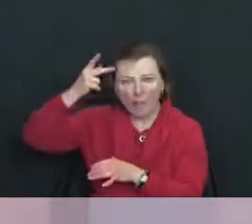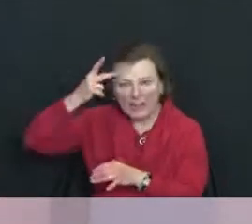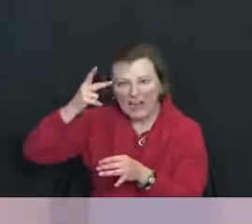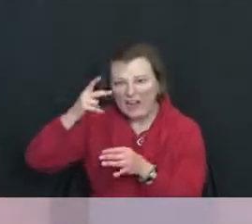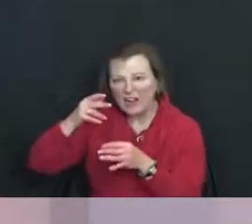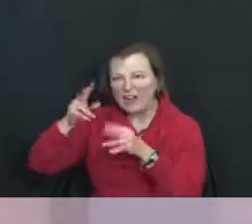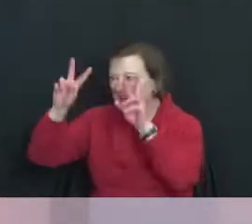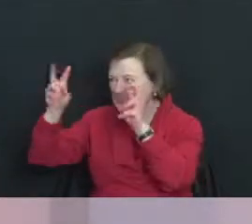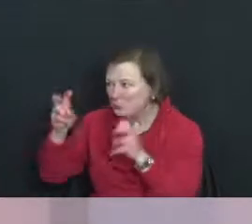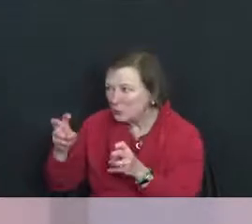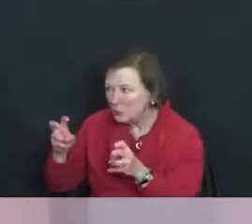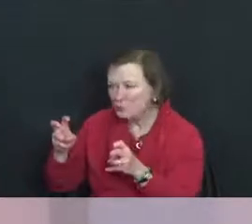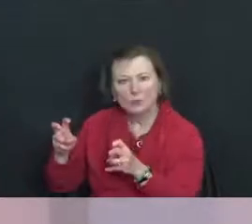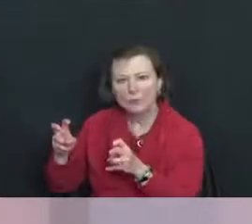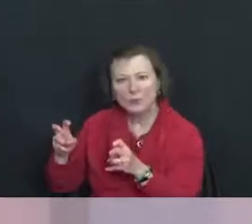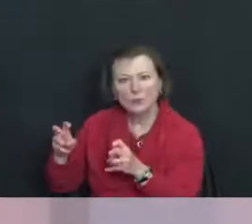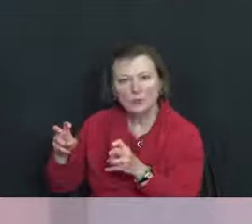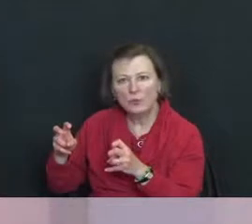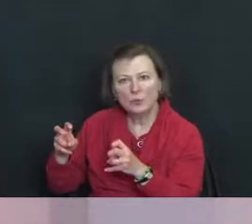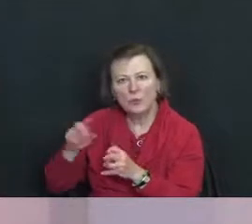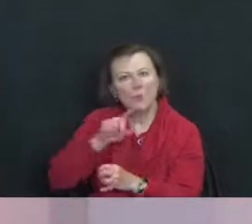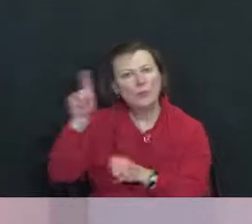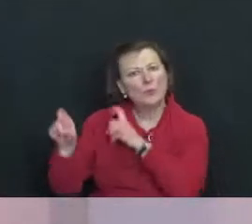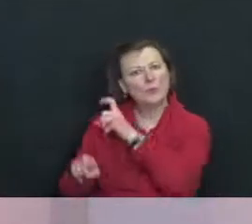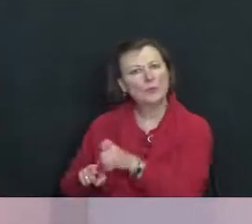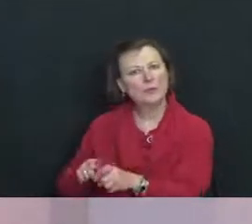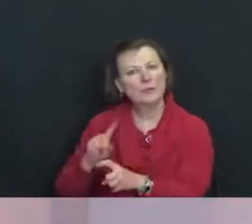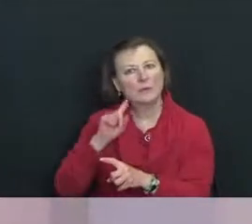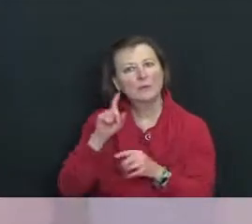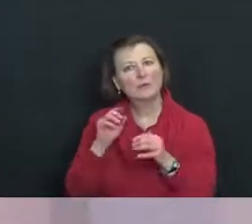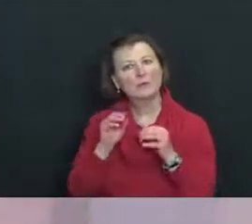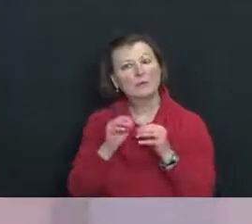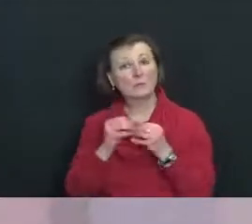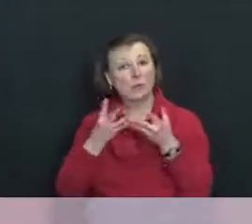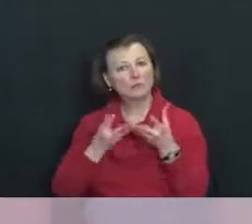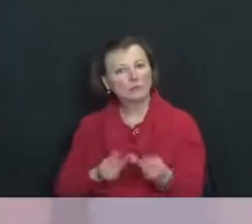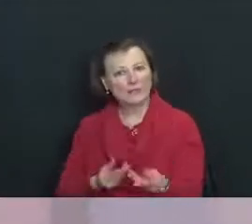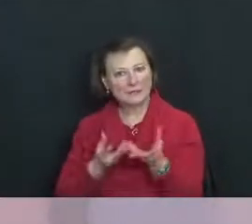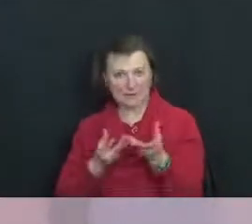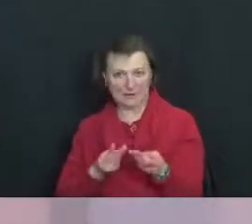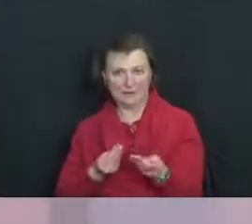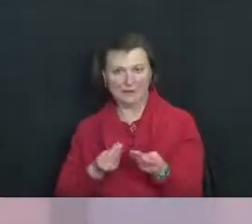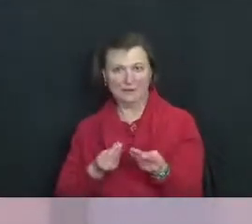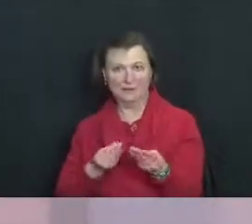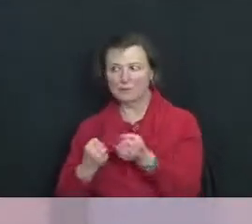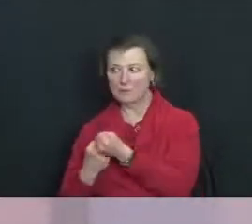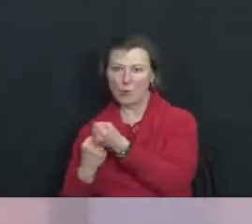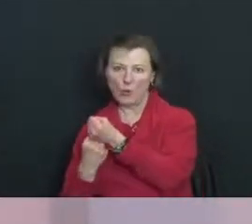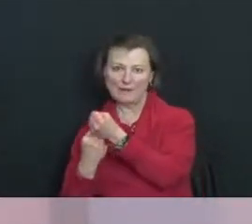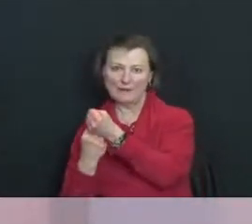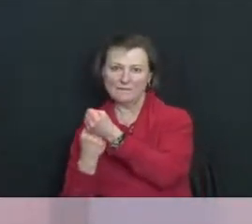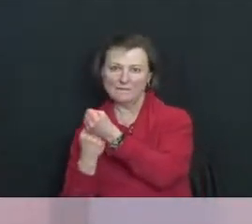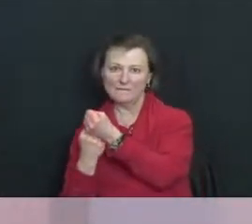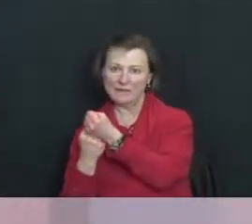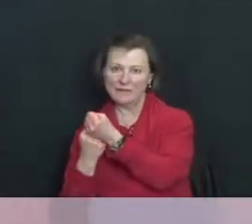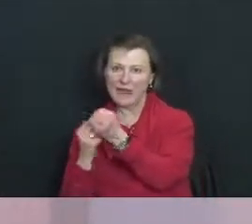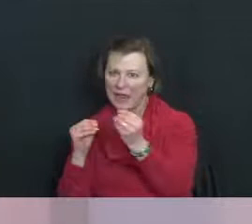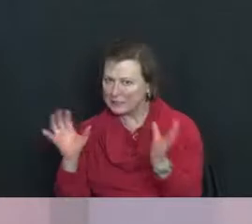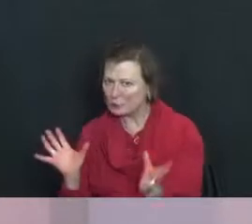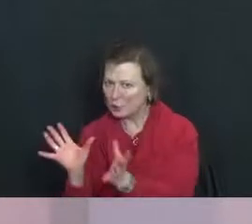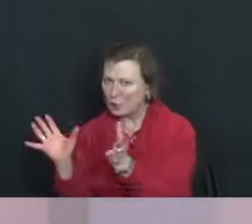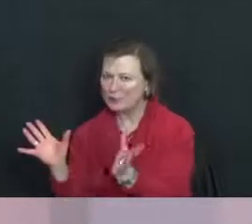matters, the questions asked were more gentle and supportive and